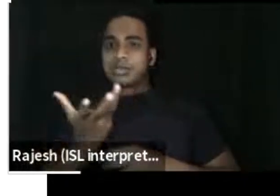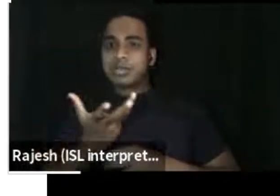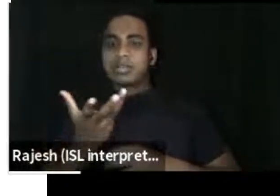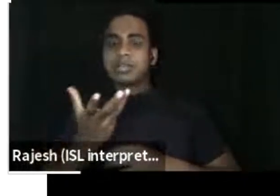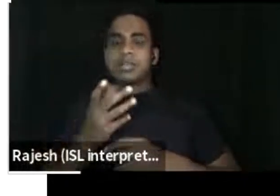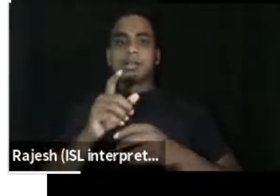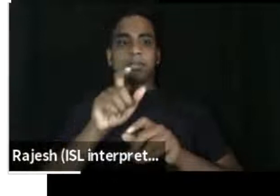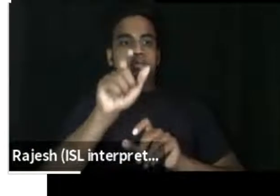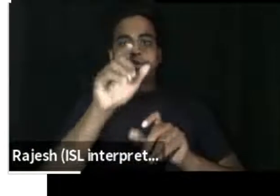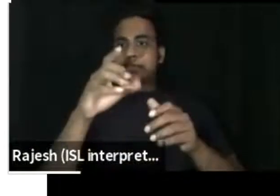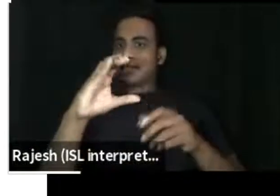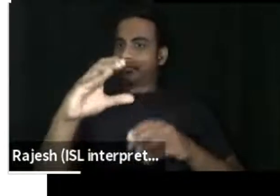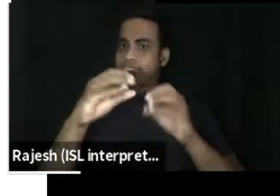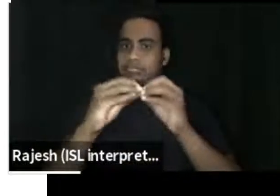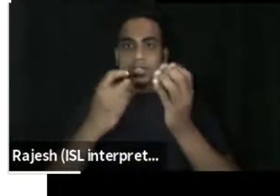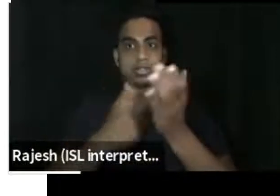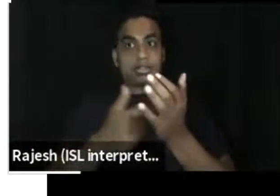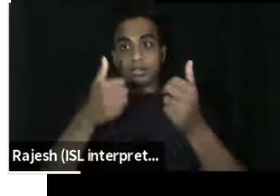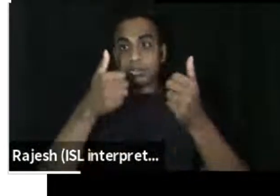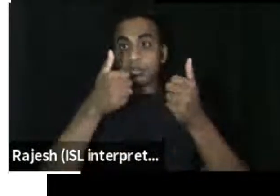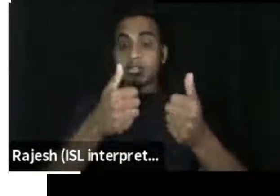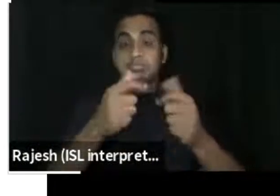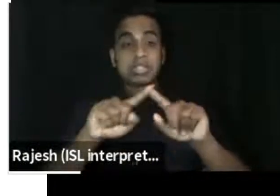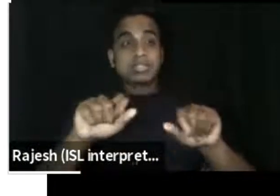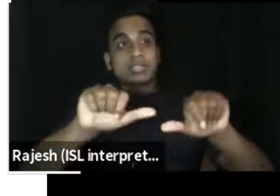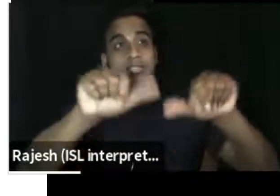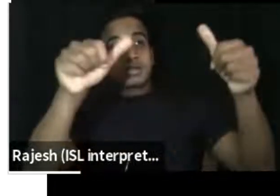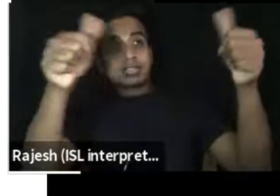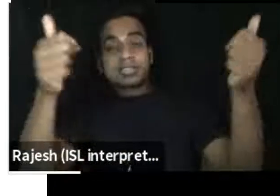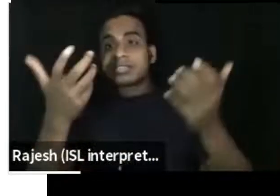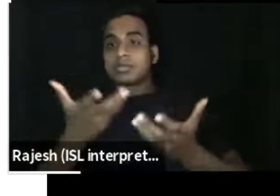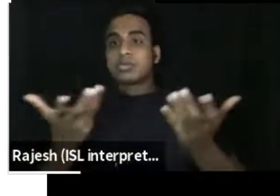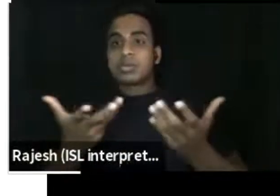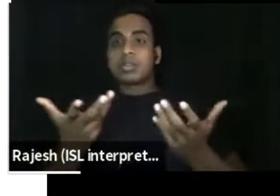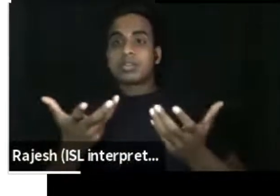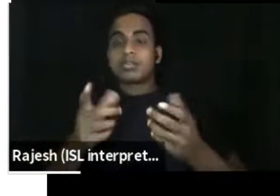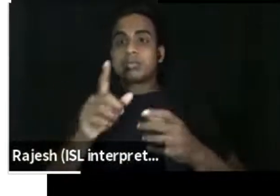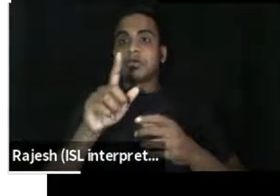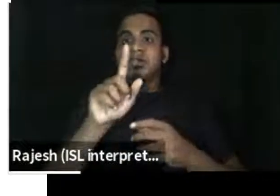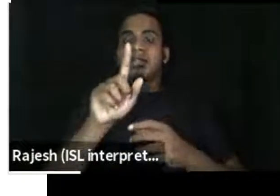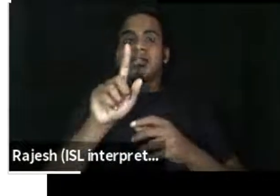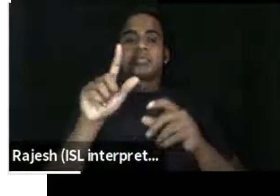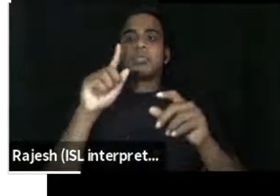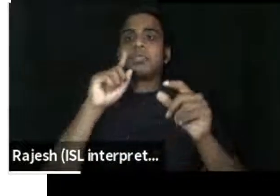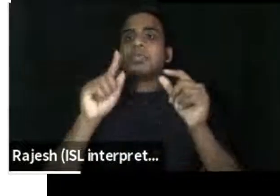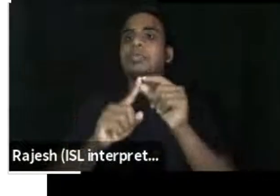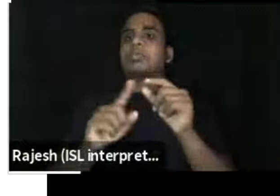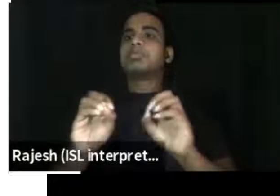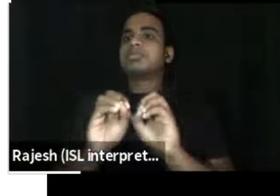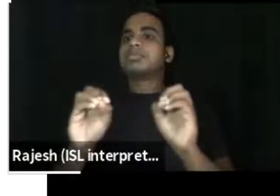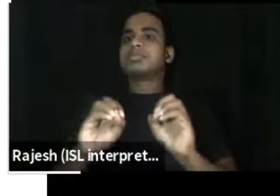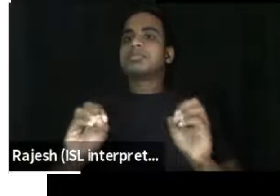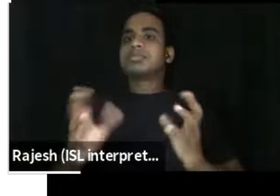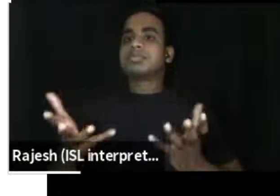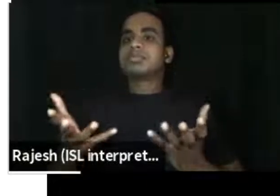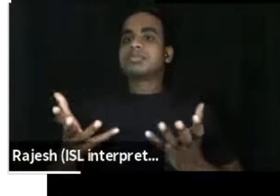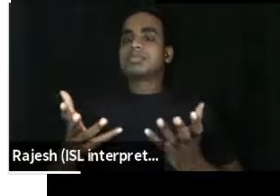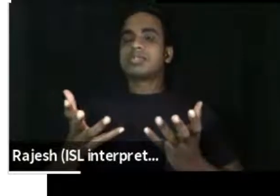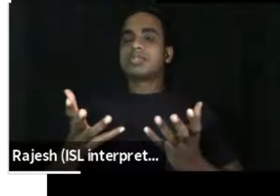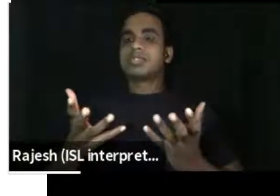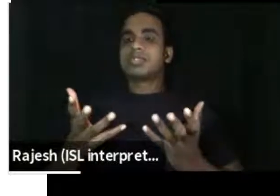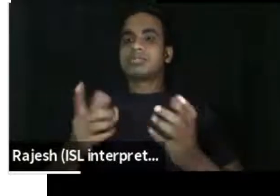community-based approaches have been successful. Because of a lack of evidence on CBR, we really looked around to see in